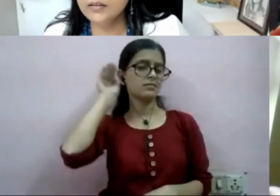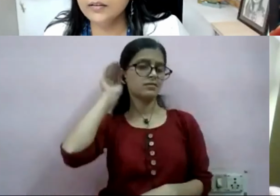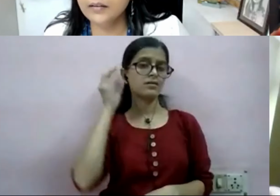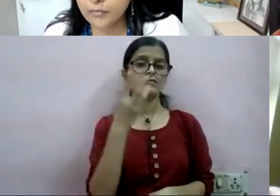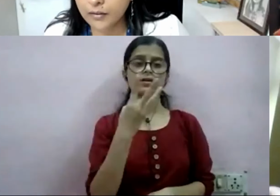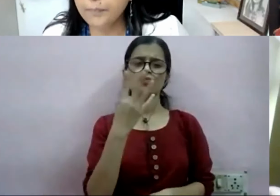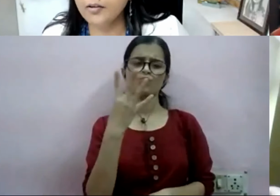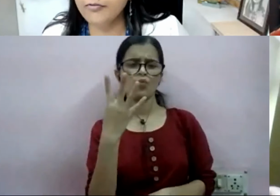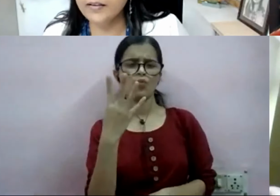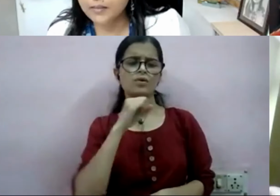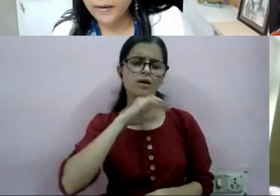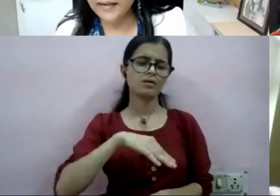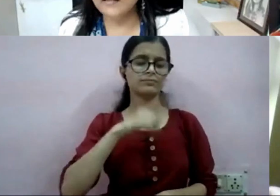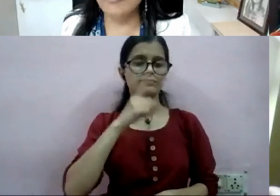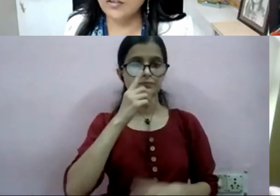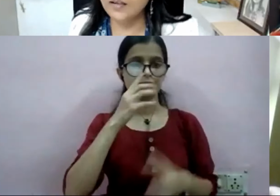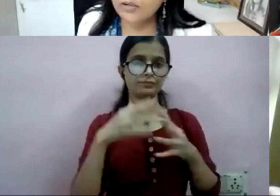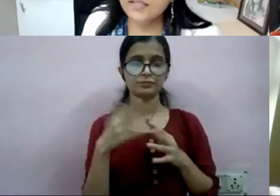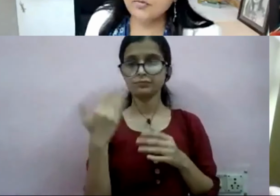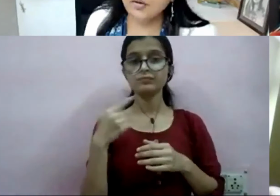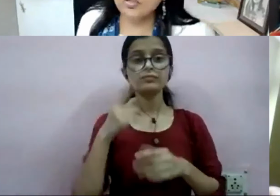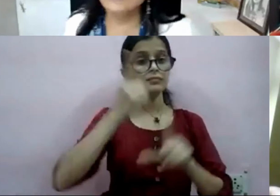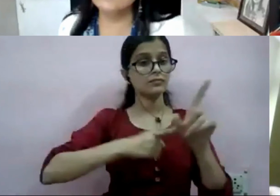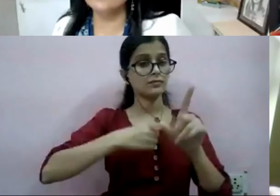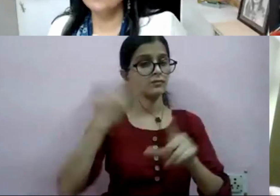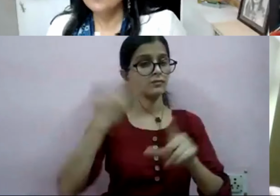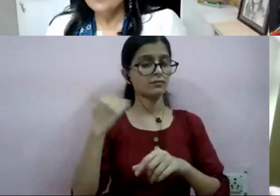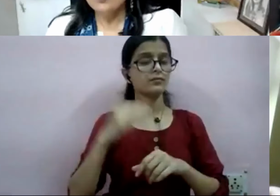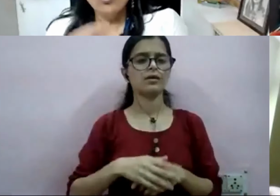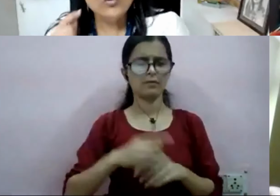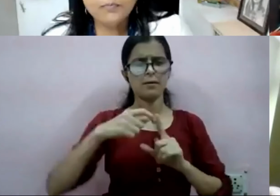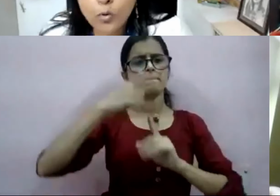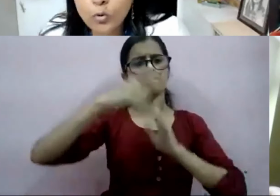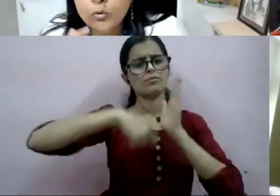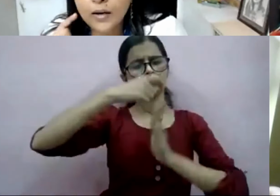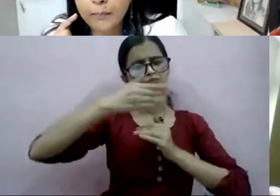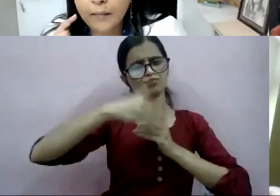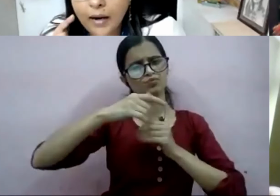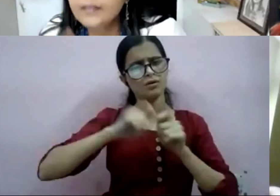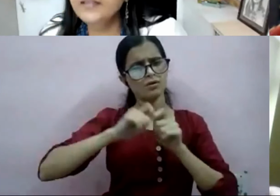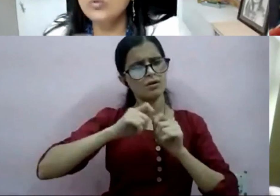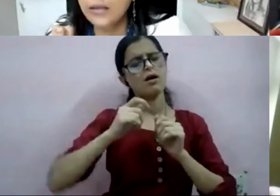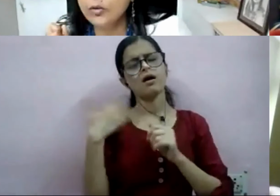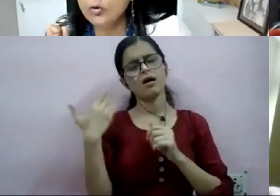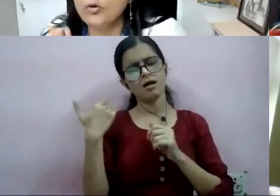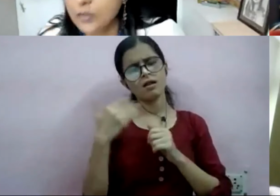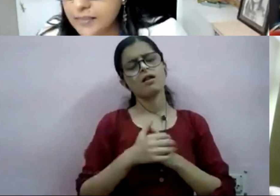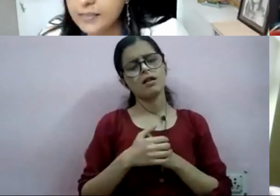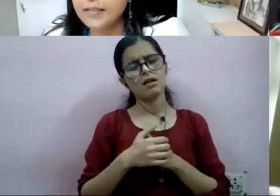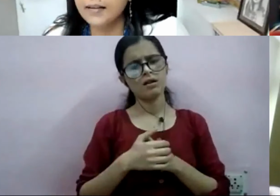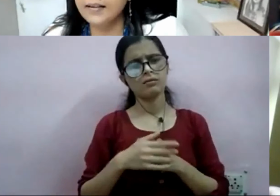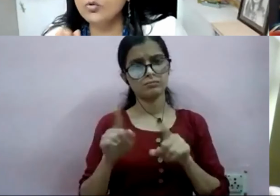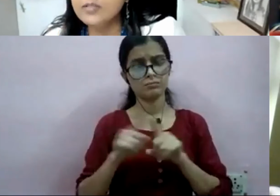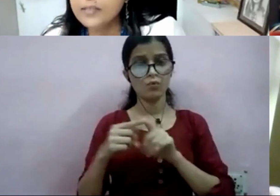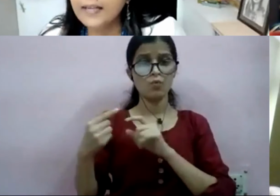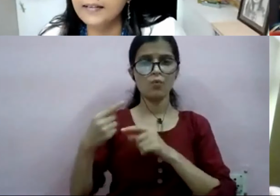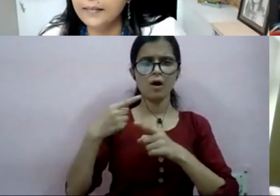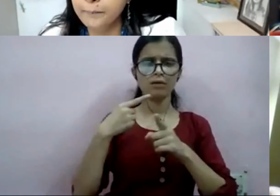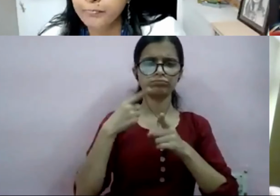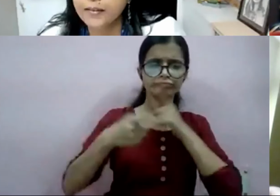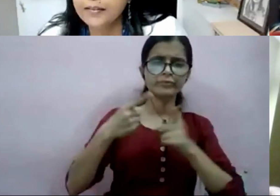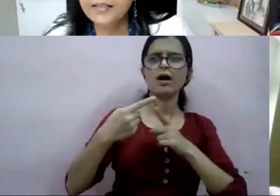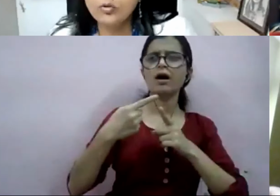interviewed a couple of years back for an outreach project, who argued and who protested and who